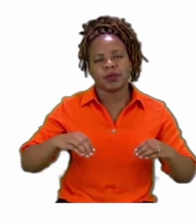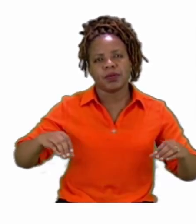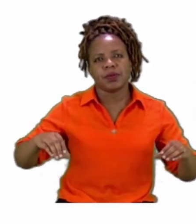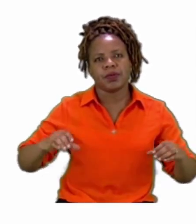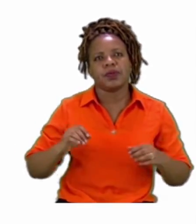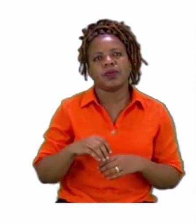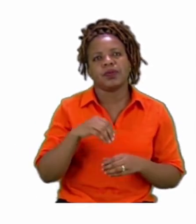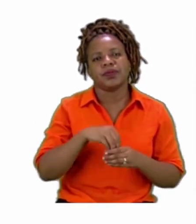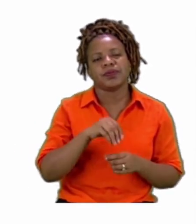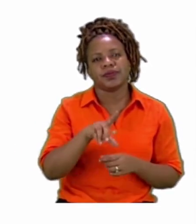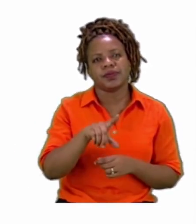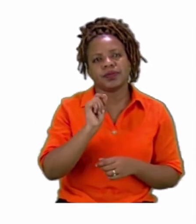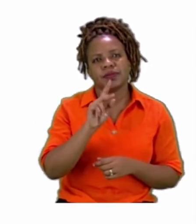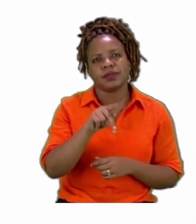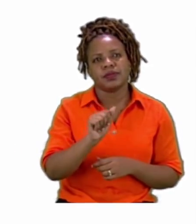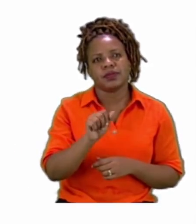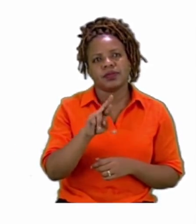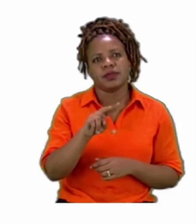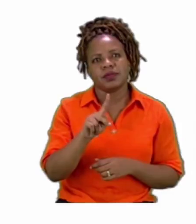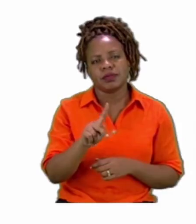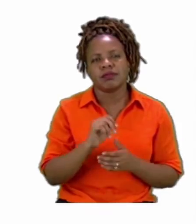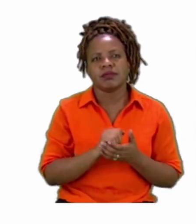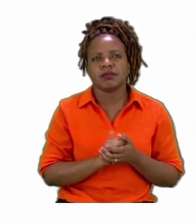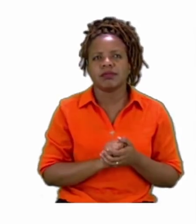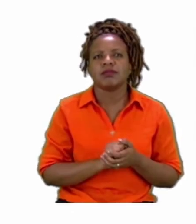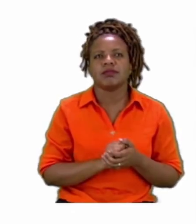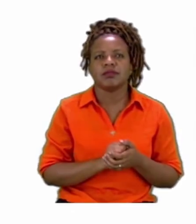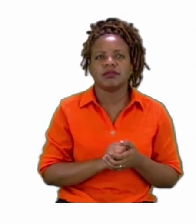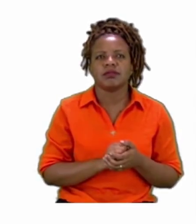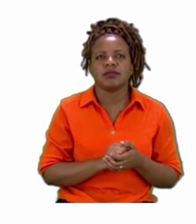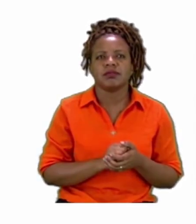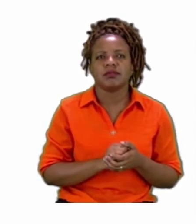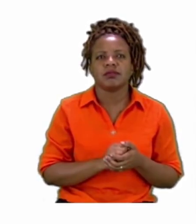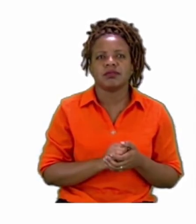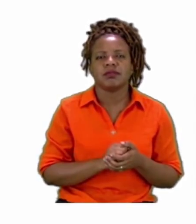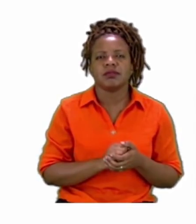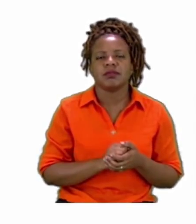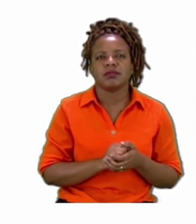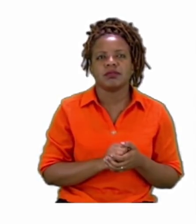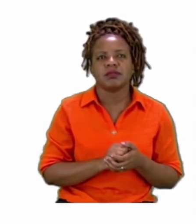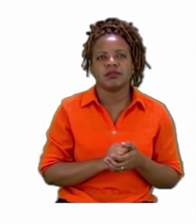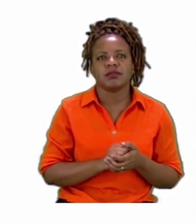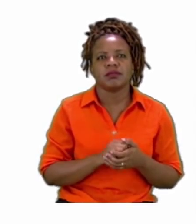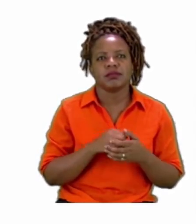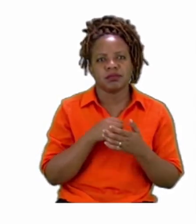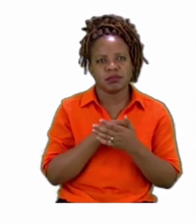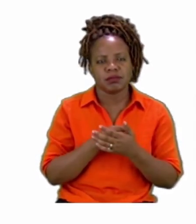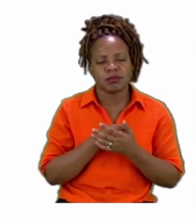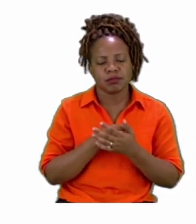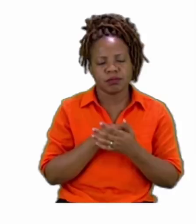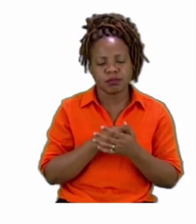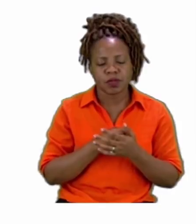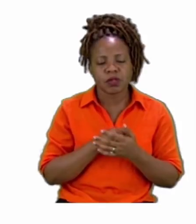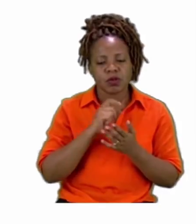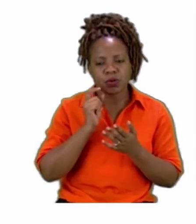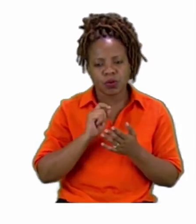Now, I'd like you to please make sure you number your sentences before you write them. And I want you to try and read them